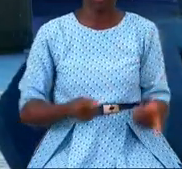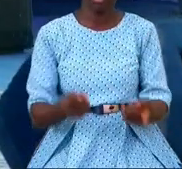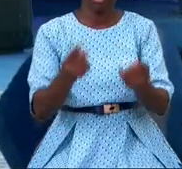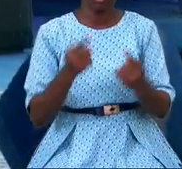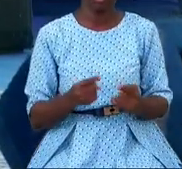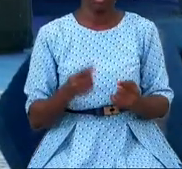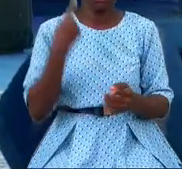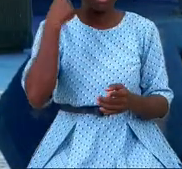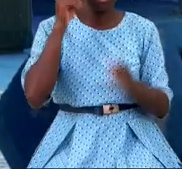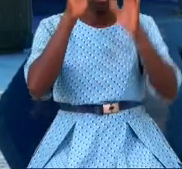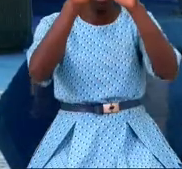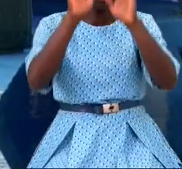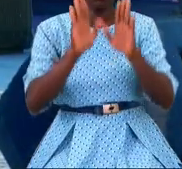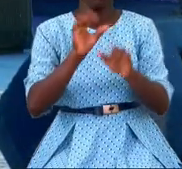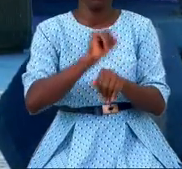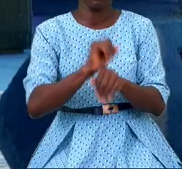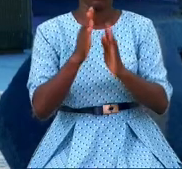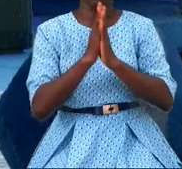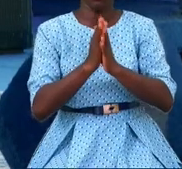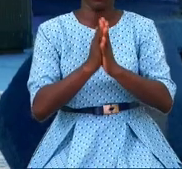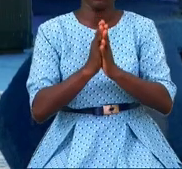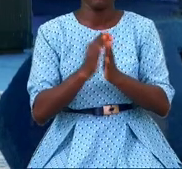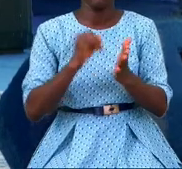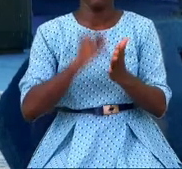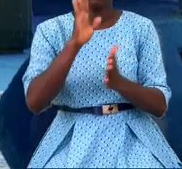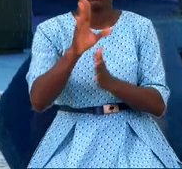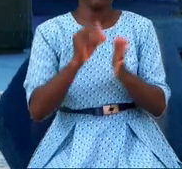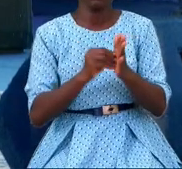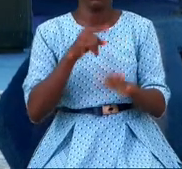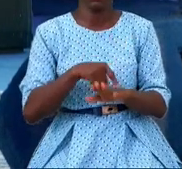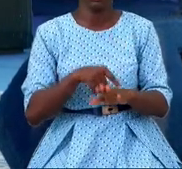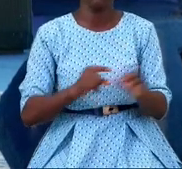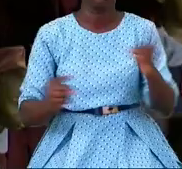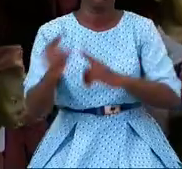Say, you're welcome, sir. Thank you. Praise the Lord.